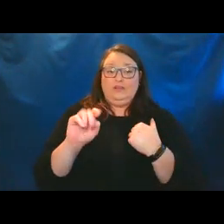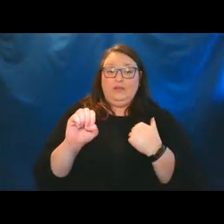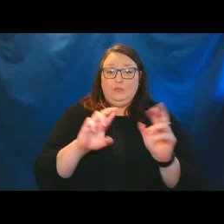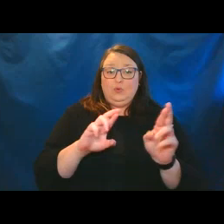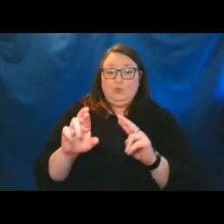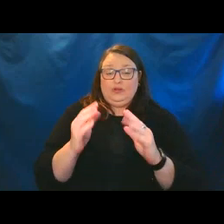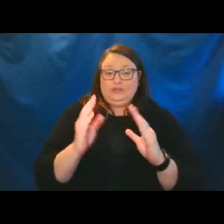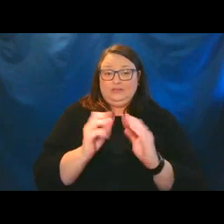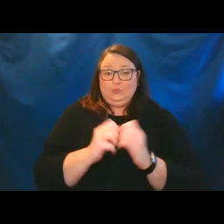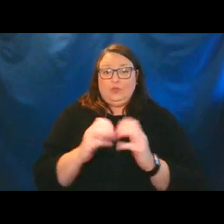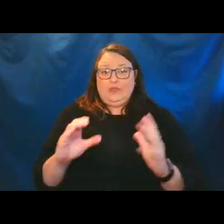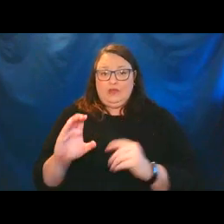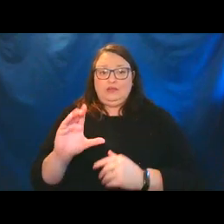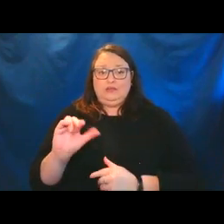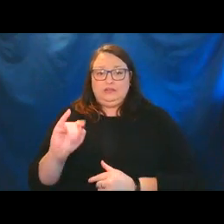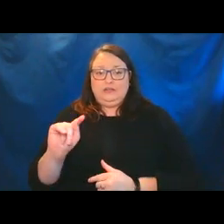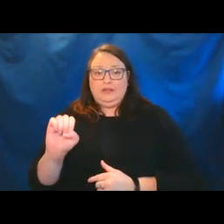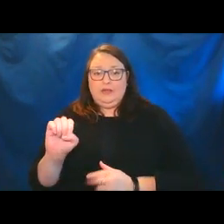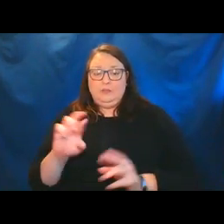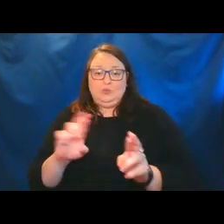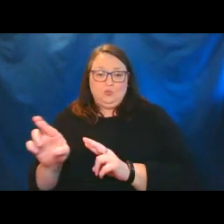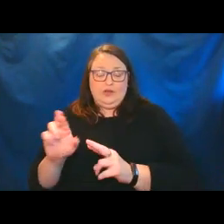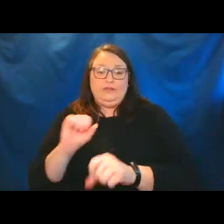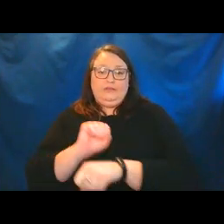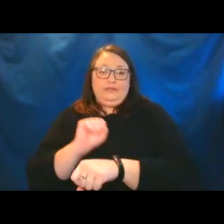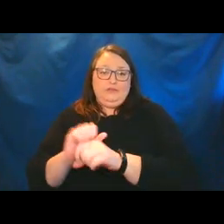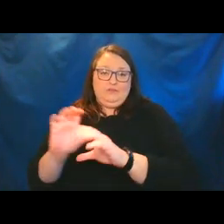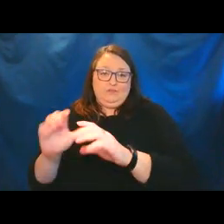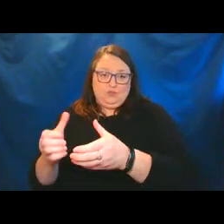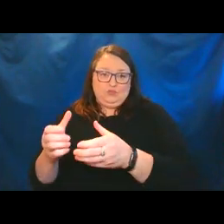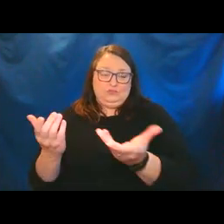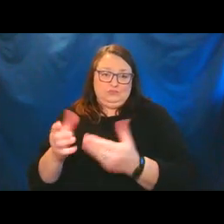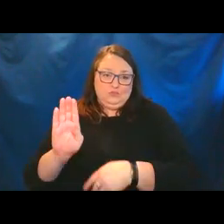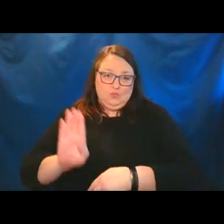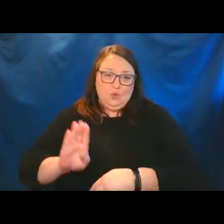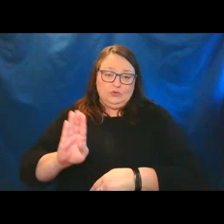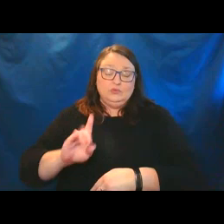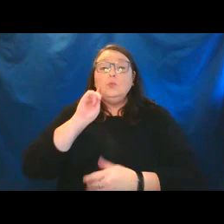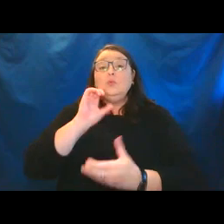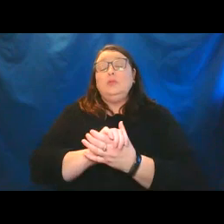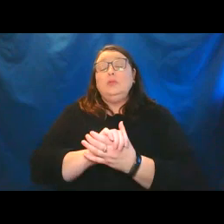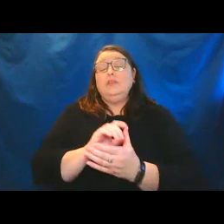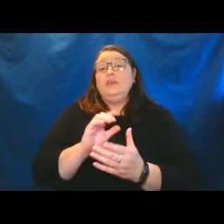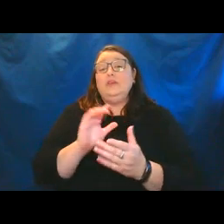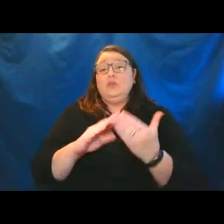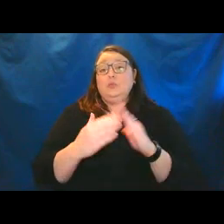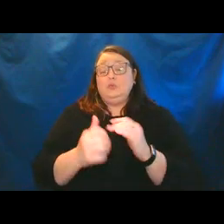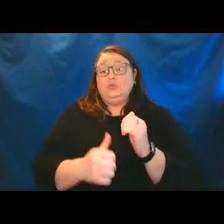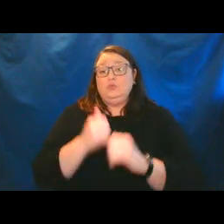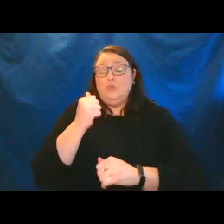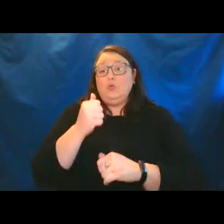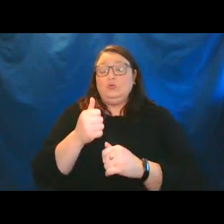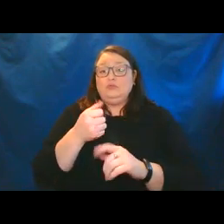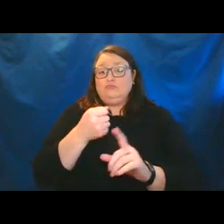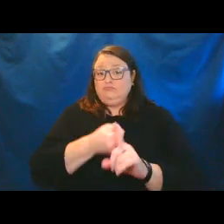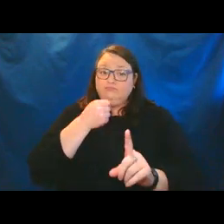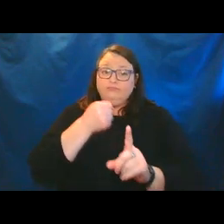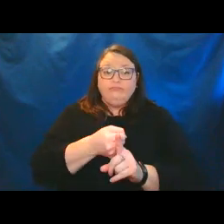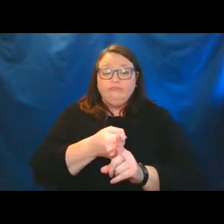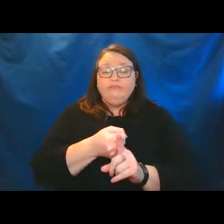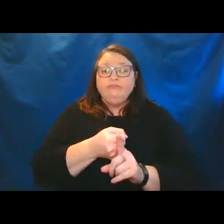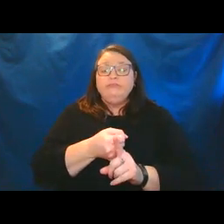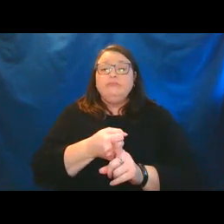We also really believe that the communities that have been most impacted by the impacts of climate change